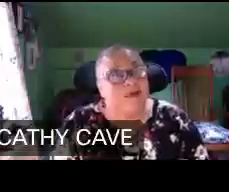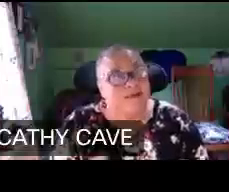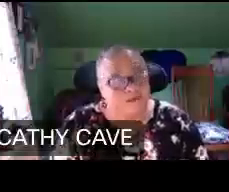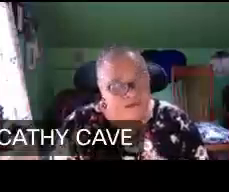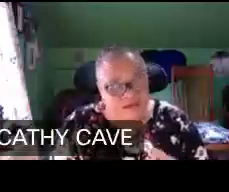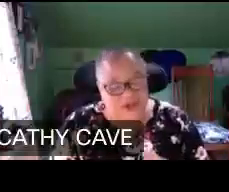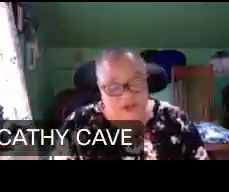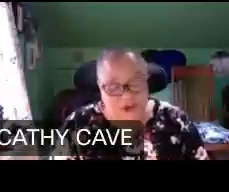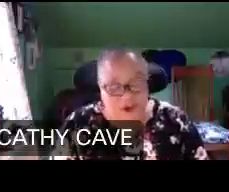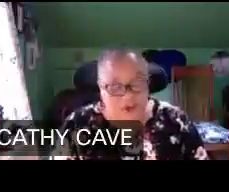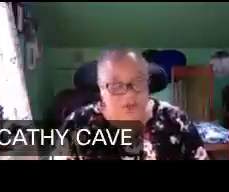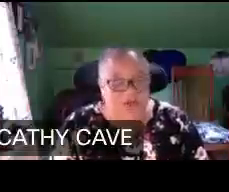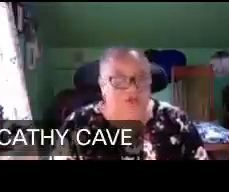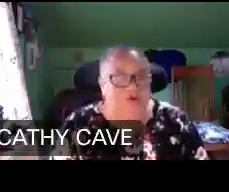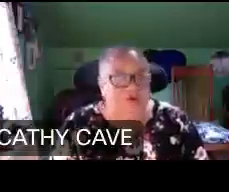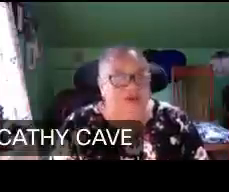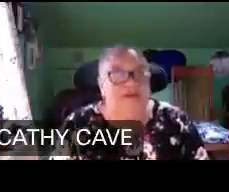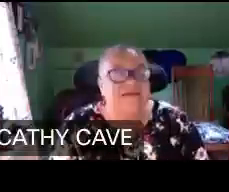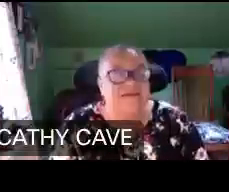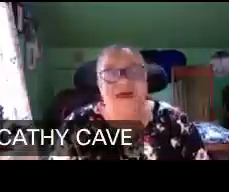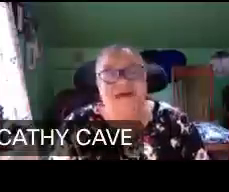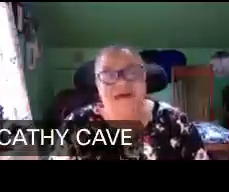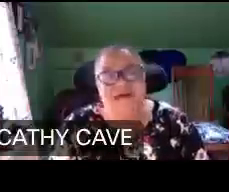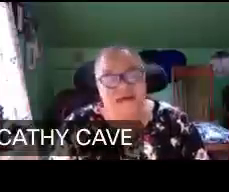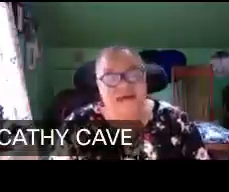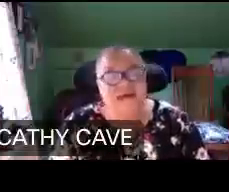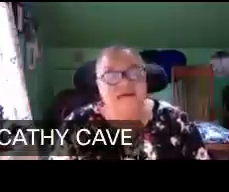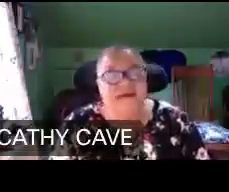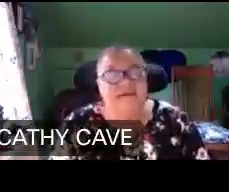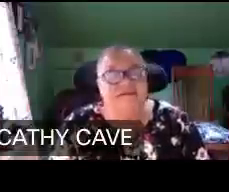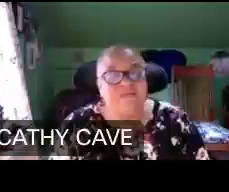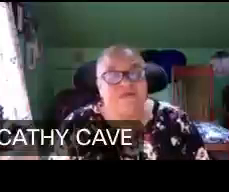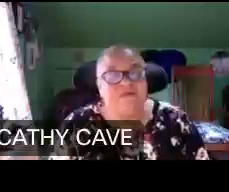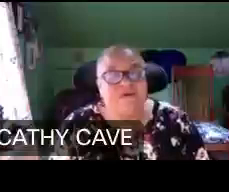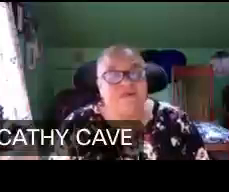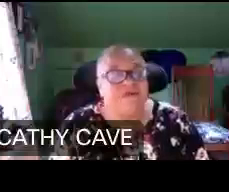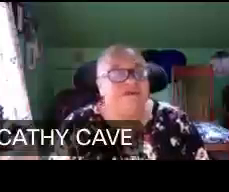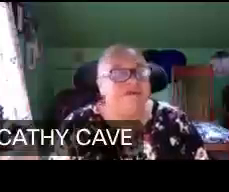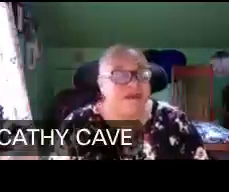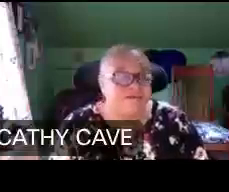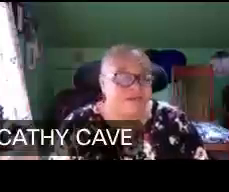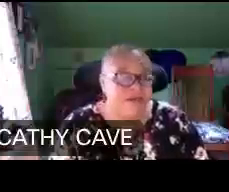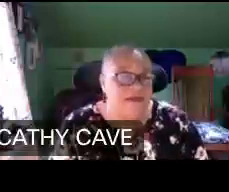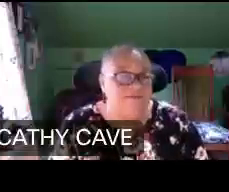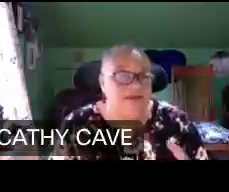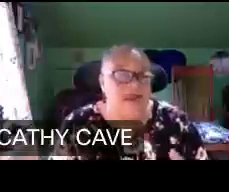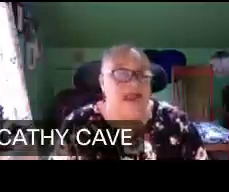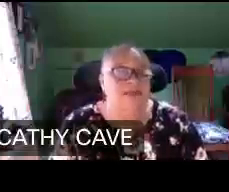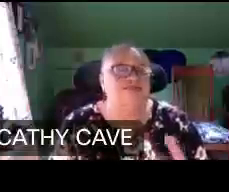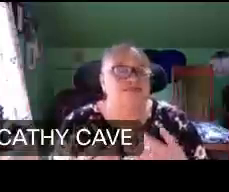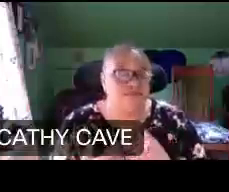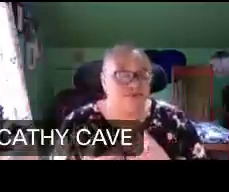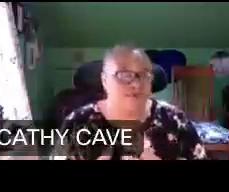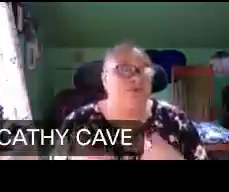And when this particular program looked into it, what they decided is that it would feel more safe if they had